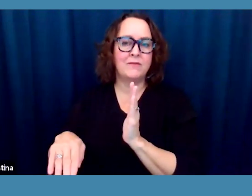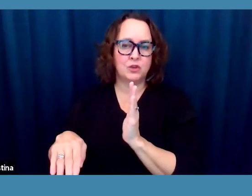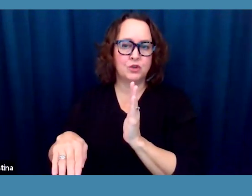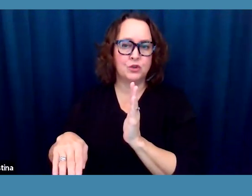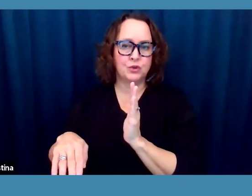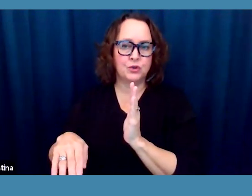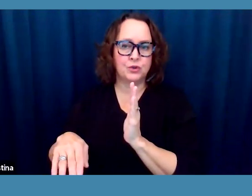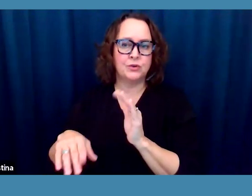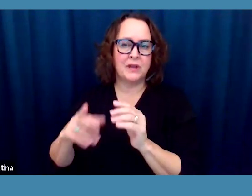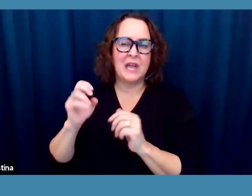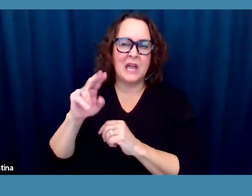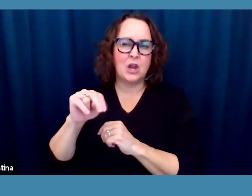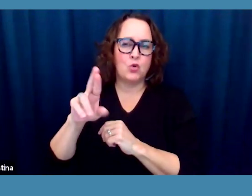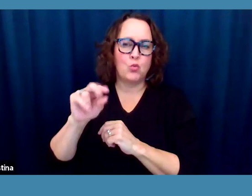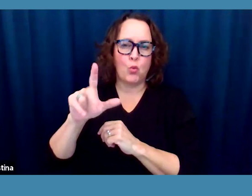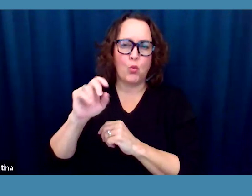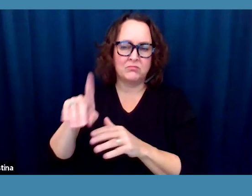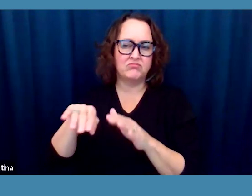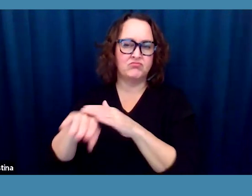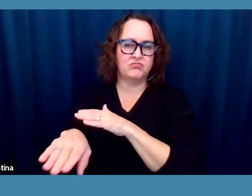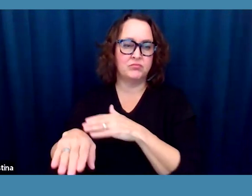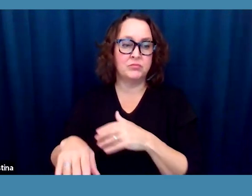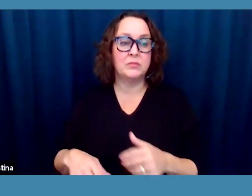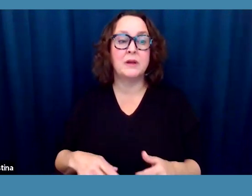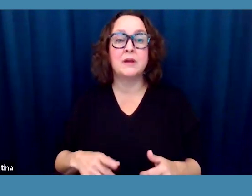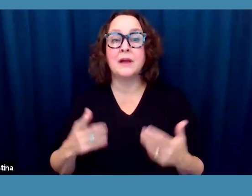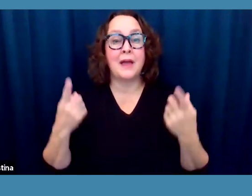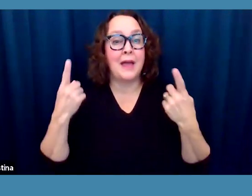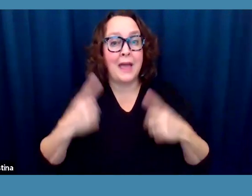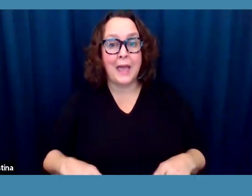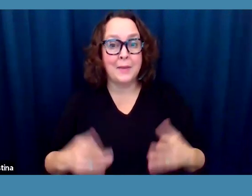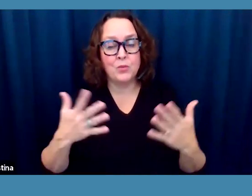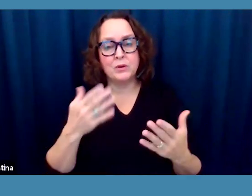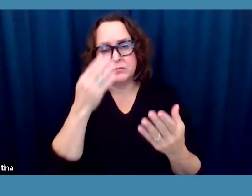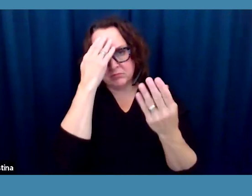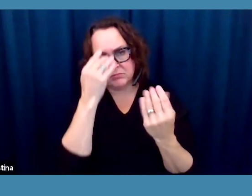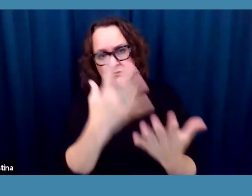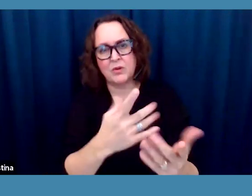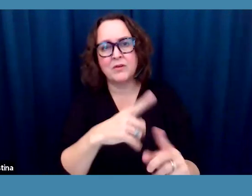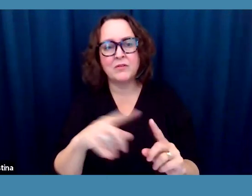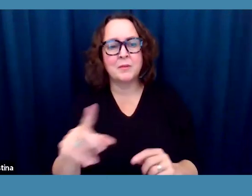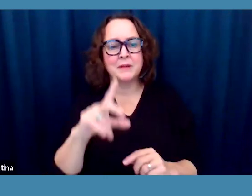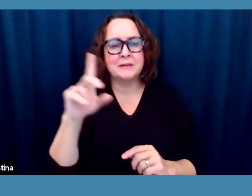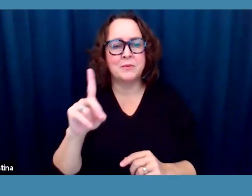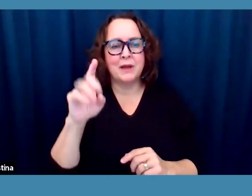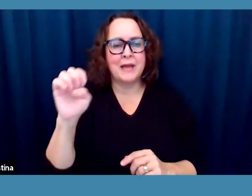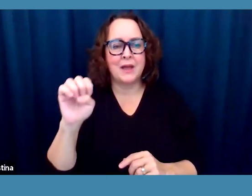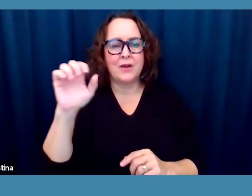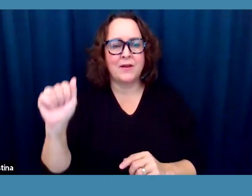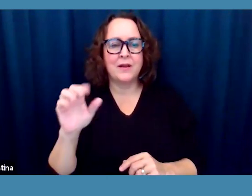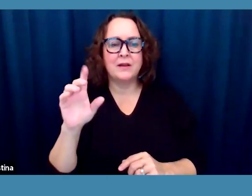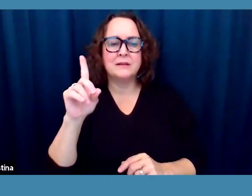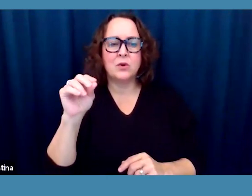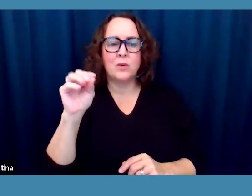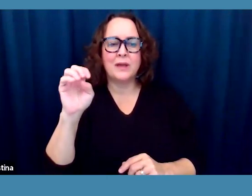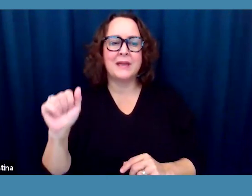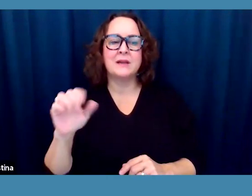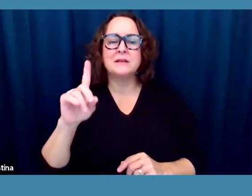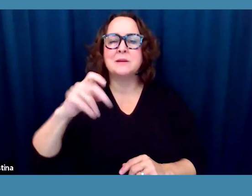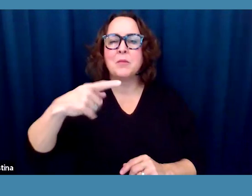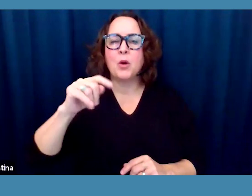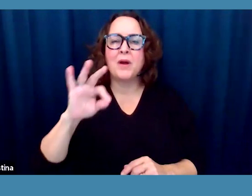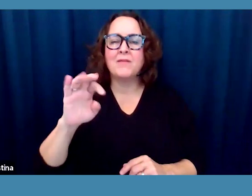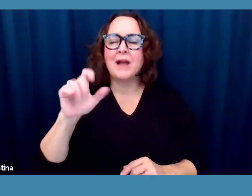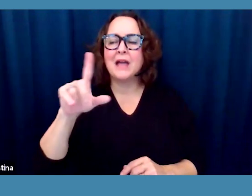First, you're going to receive a notice from the Department of Elder Affairs that's going to say, we're ready to enroll you on the waiver. It's going to ask you to fill